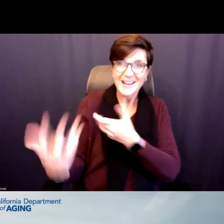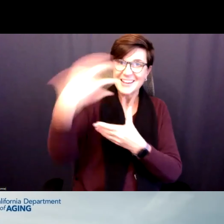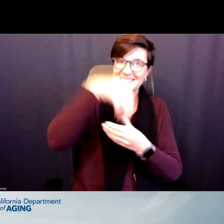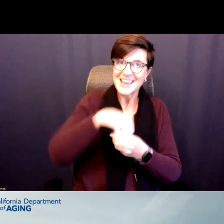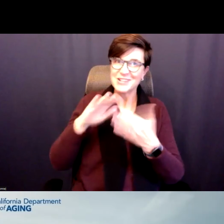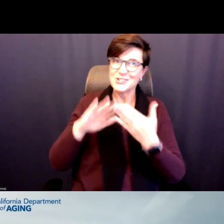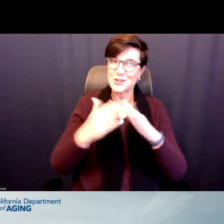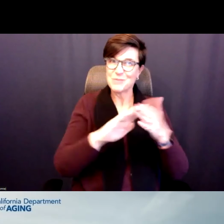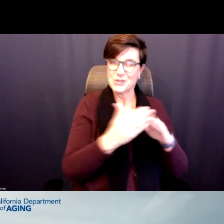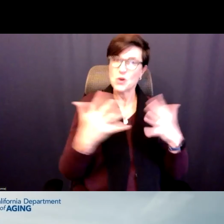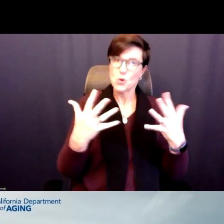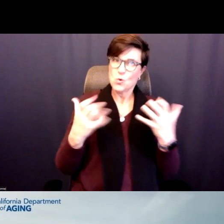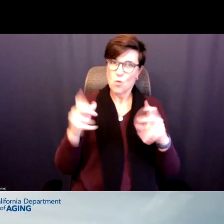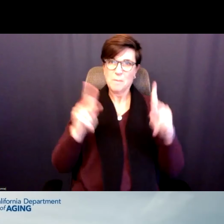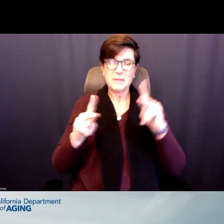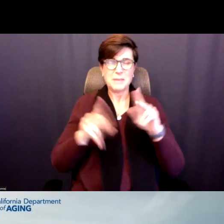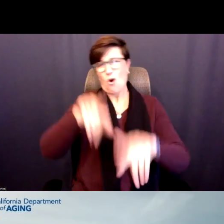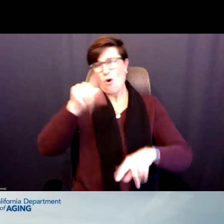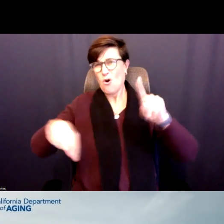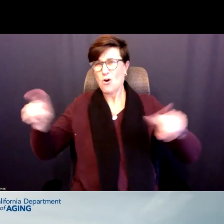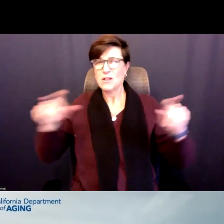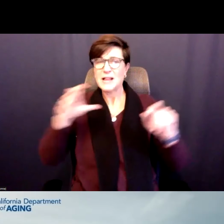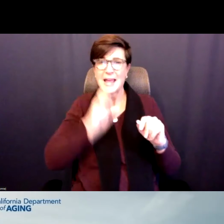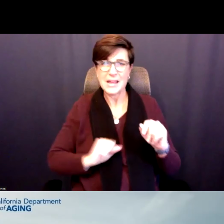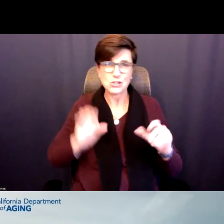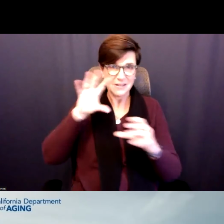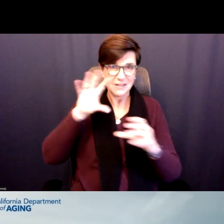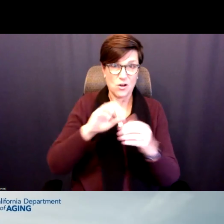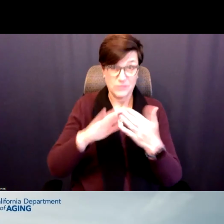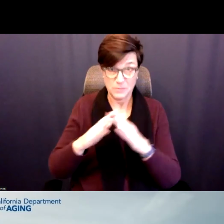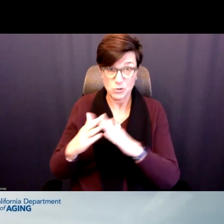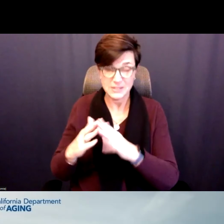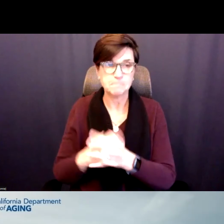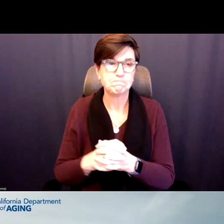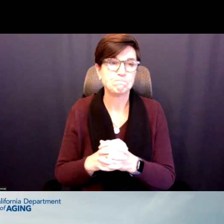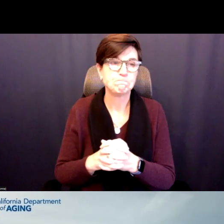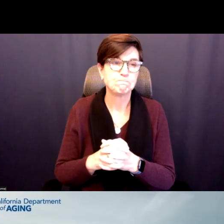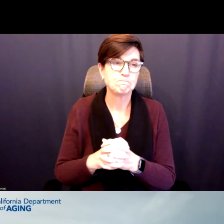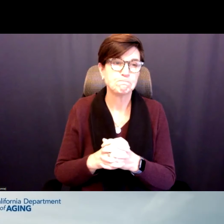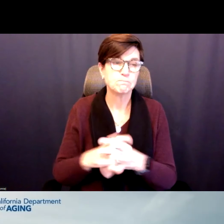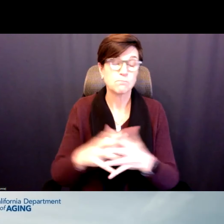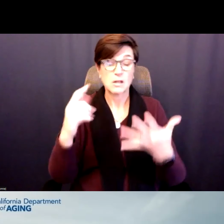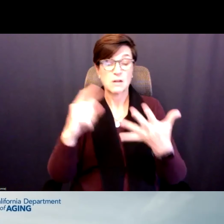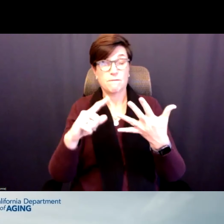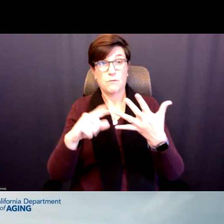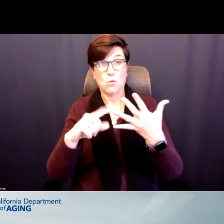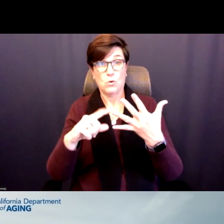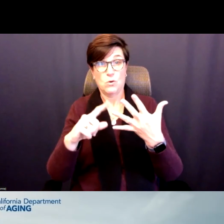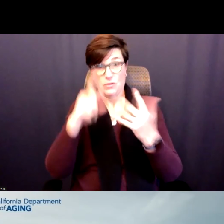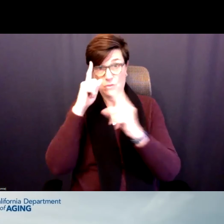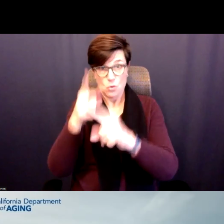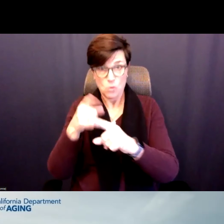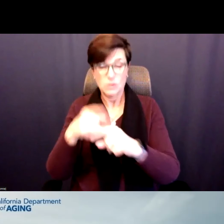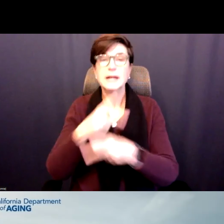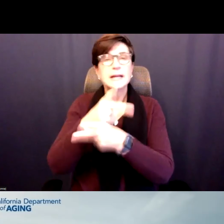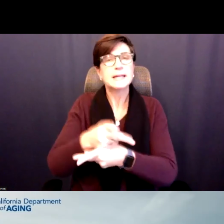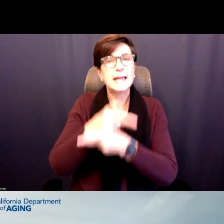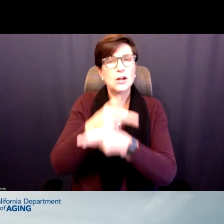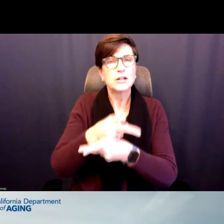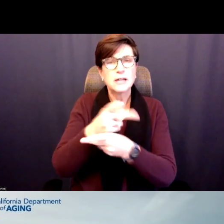their lives. We also built out this goal, caregiving that works, which addresses both informal and